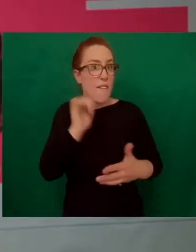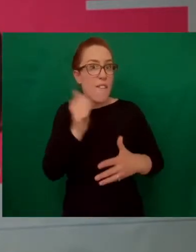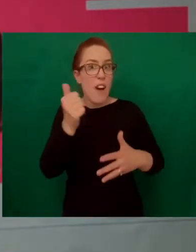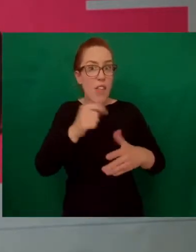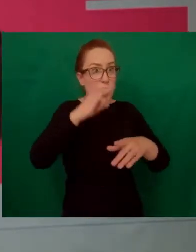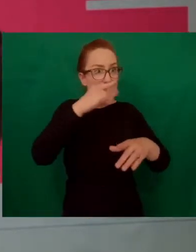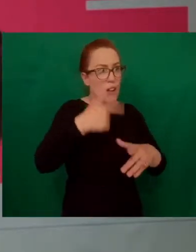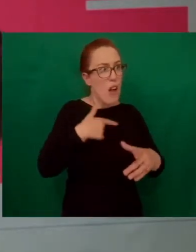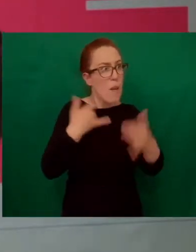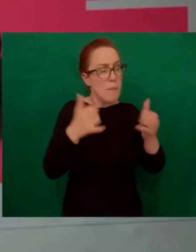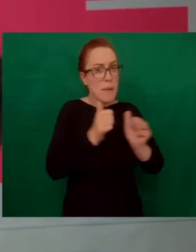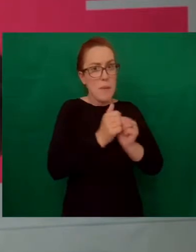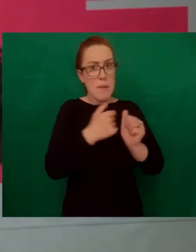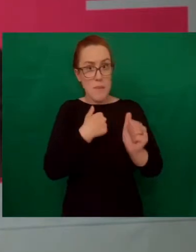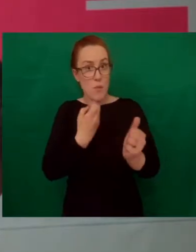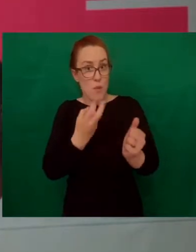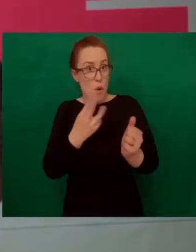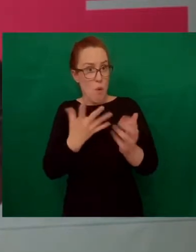or want to be my friend?